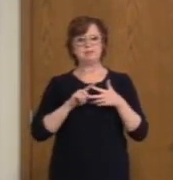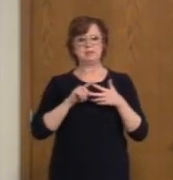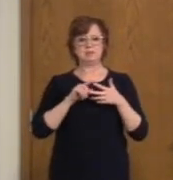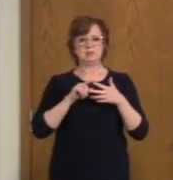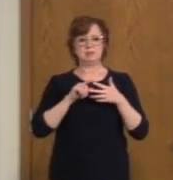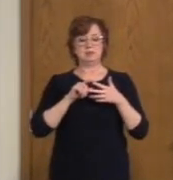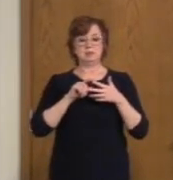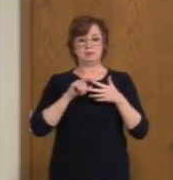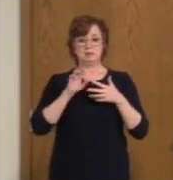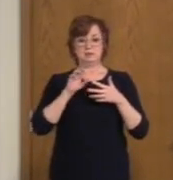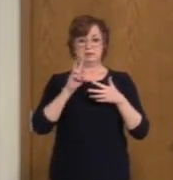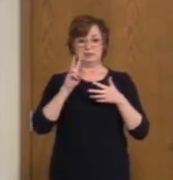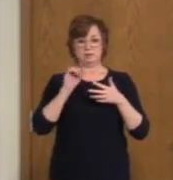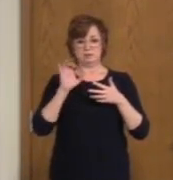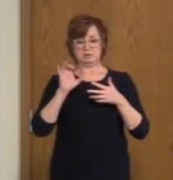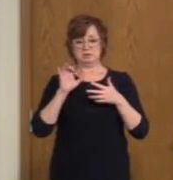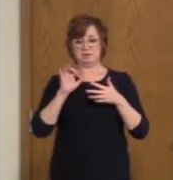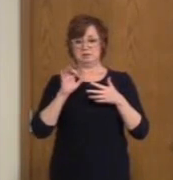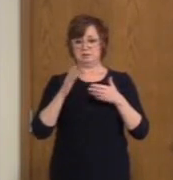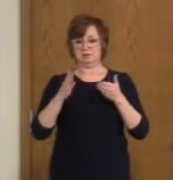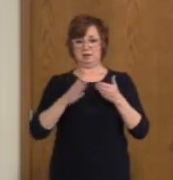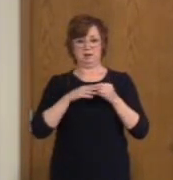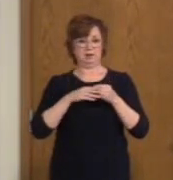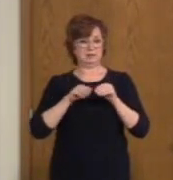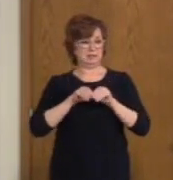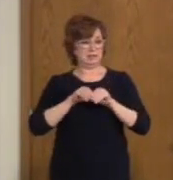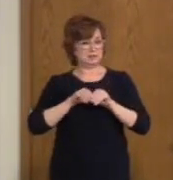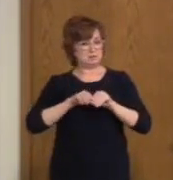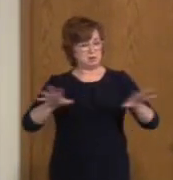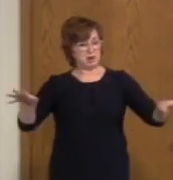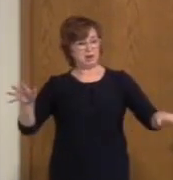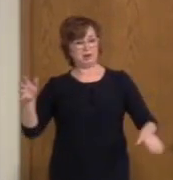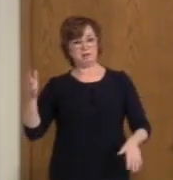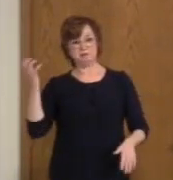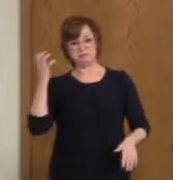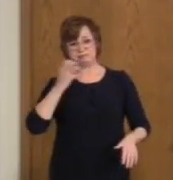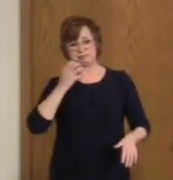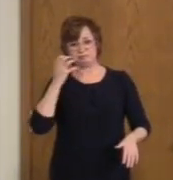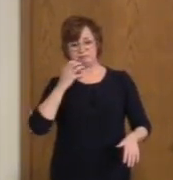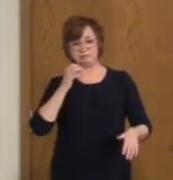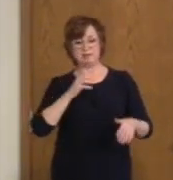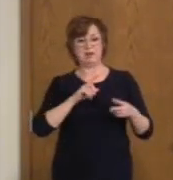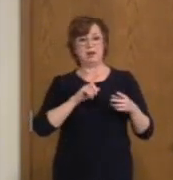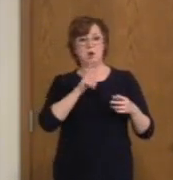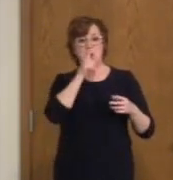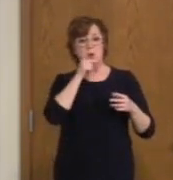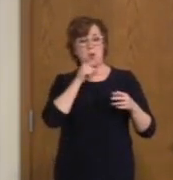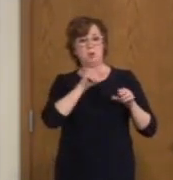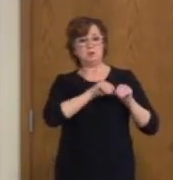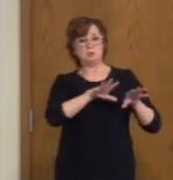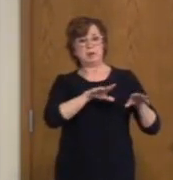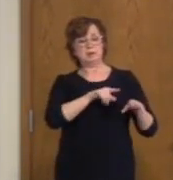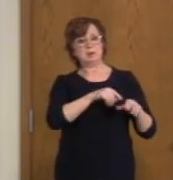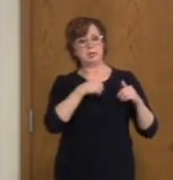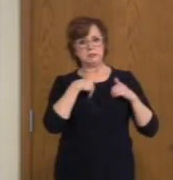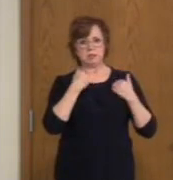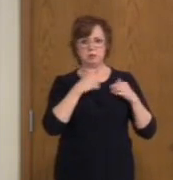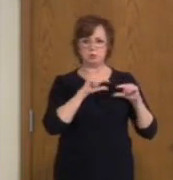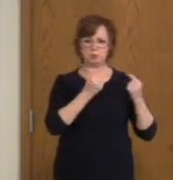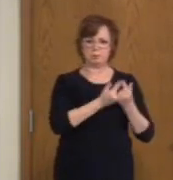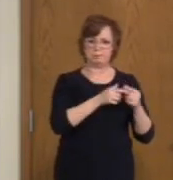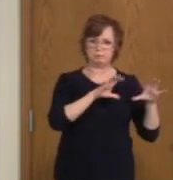more transmissible. They cause more severe illness, especially in young people, while the elderly are now somewhat protected